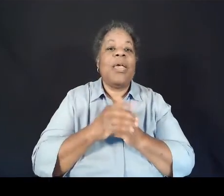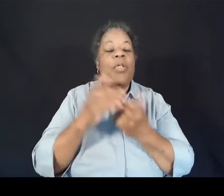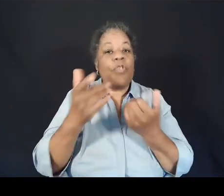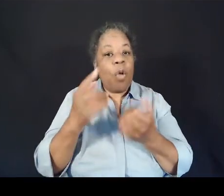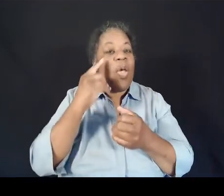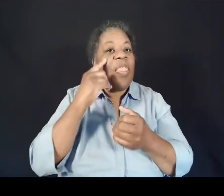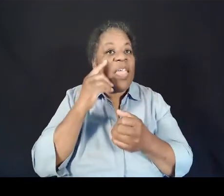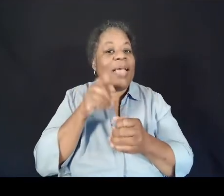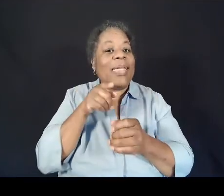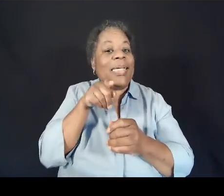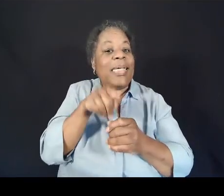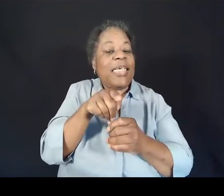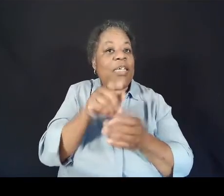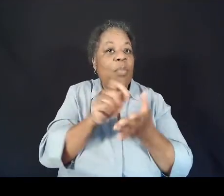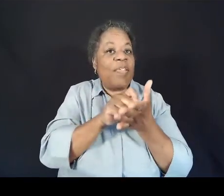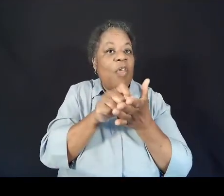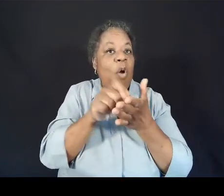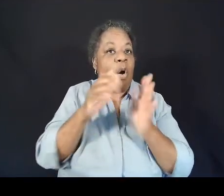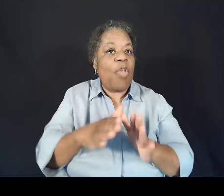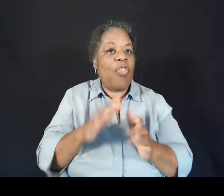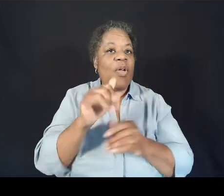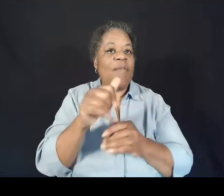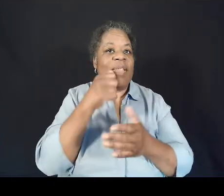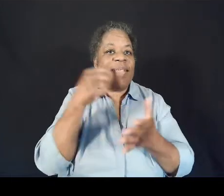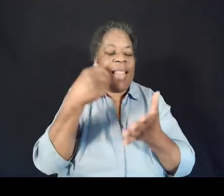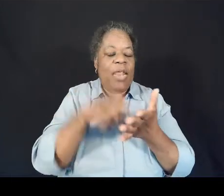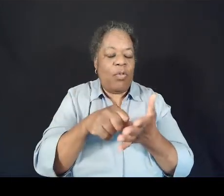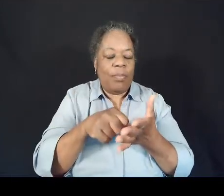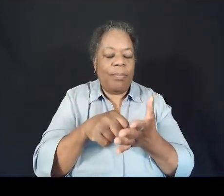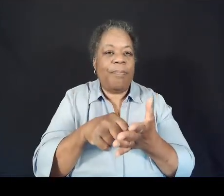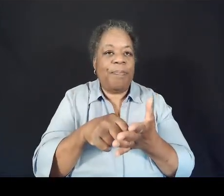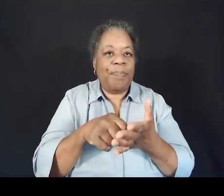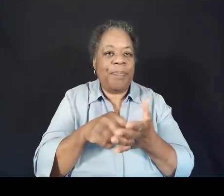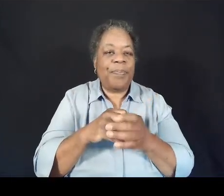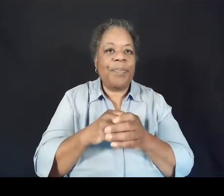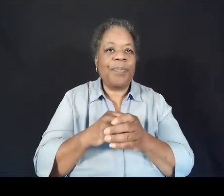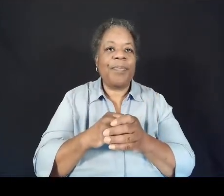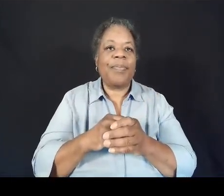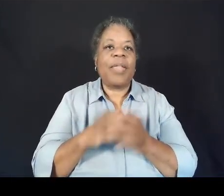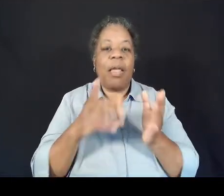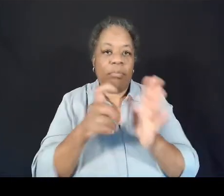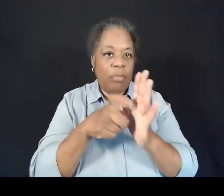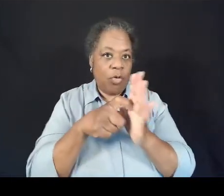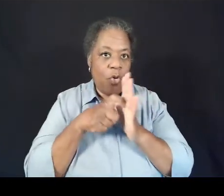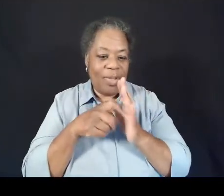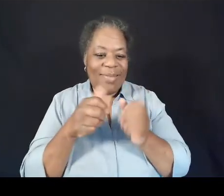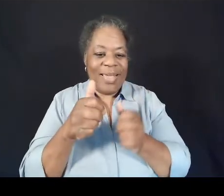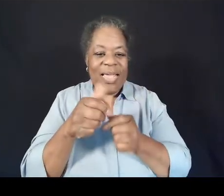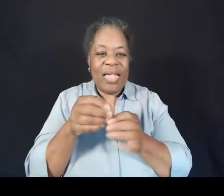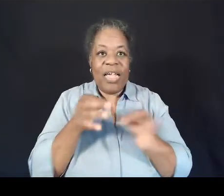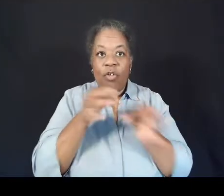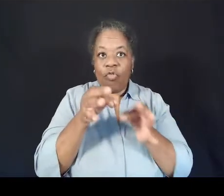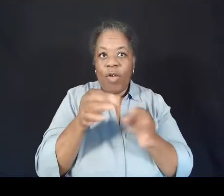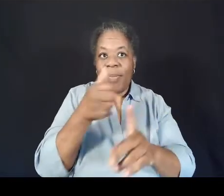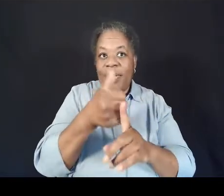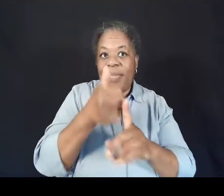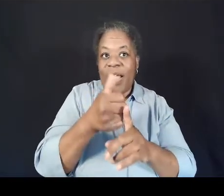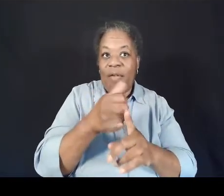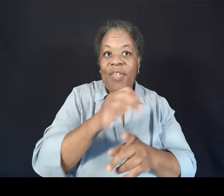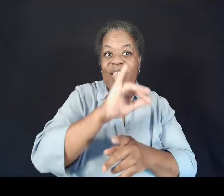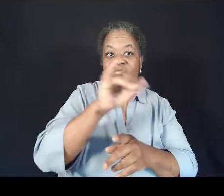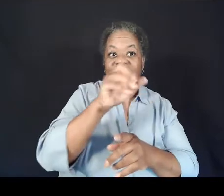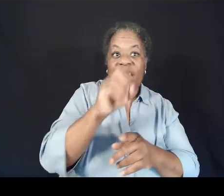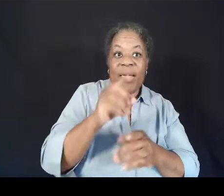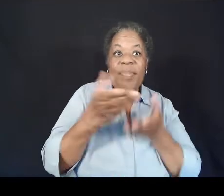it was at least drawn from his teaching. Now notice, he describes himself as James, a servant of